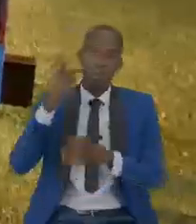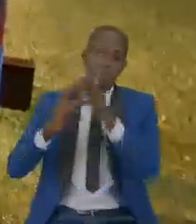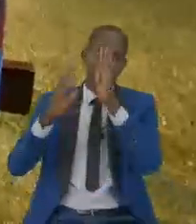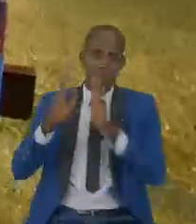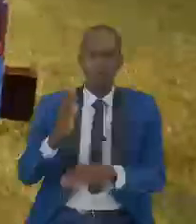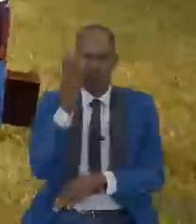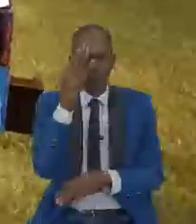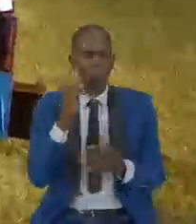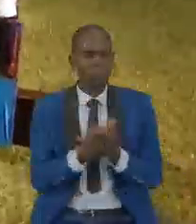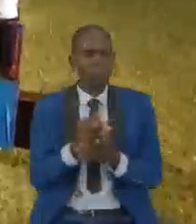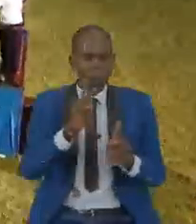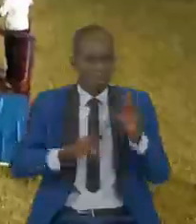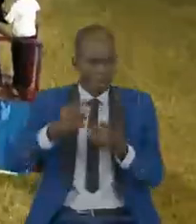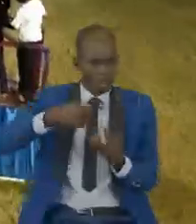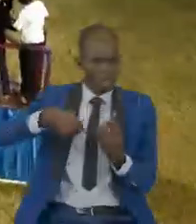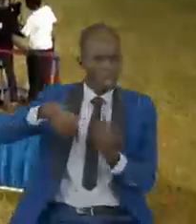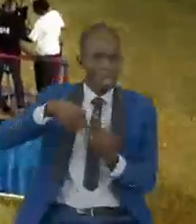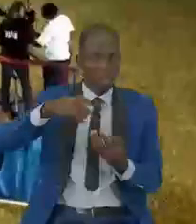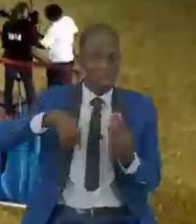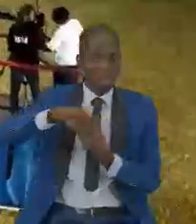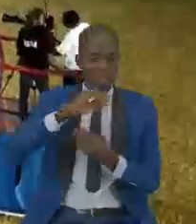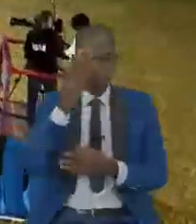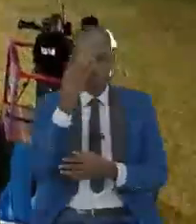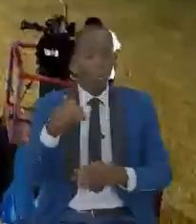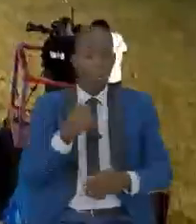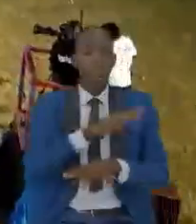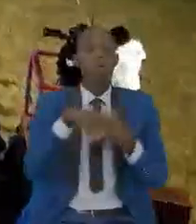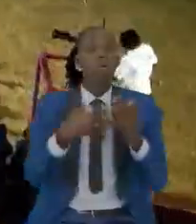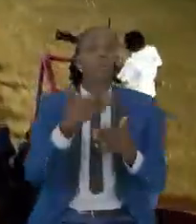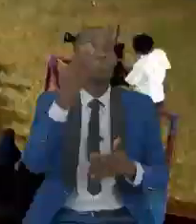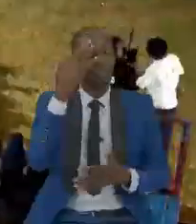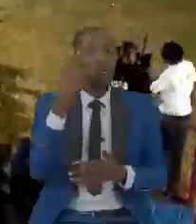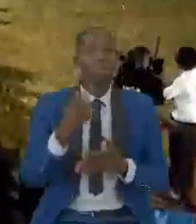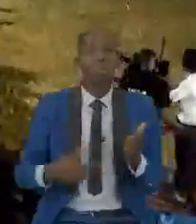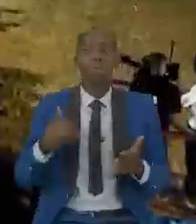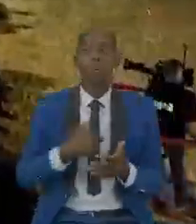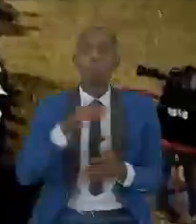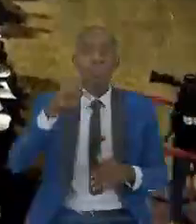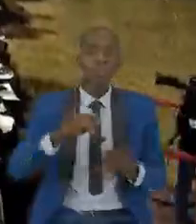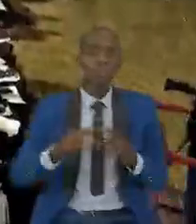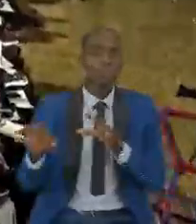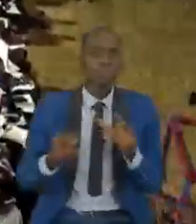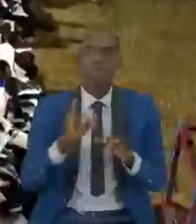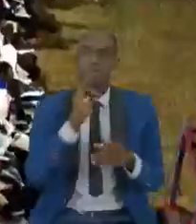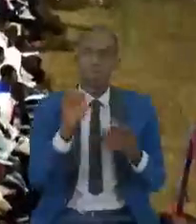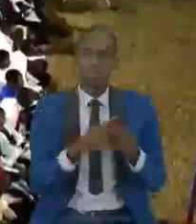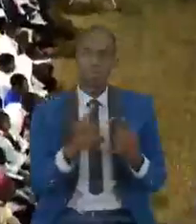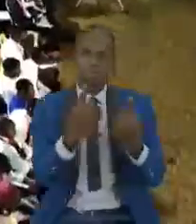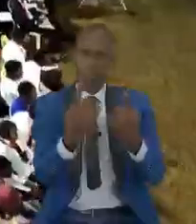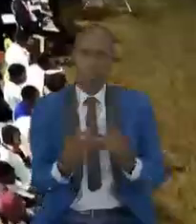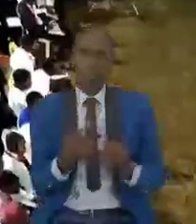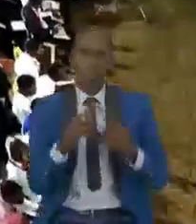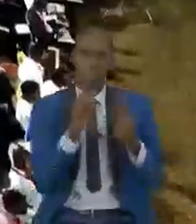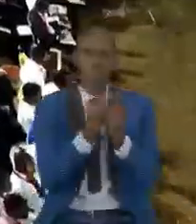people around him knew that. We all know, we know. All you need to do is come to Christ. Argument,